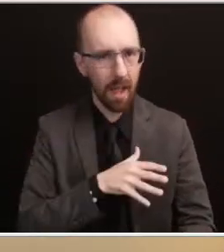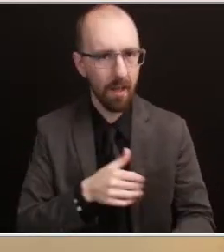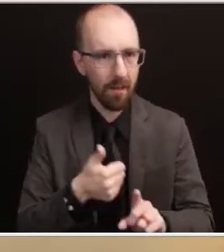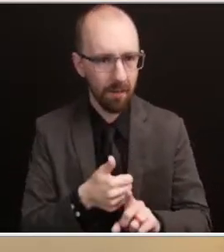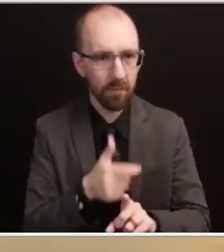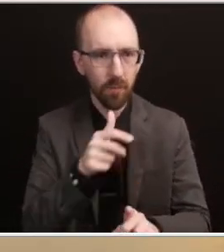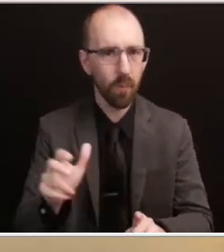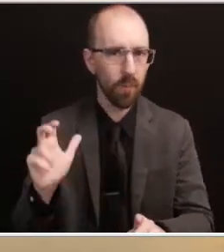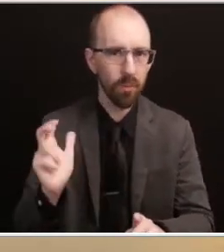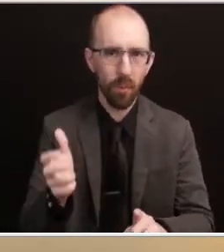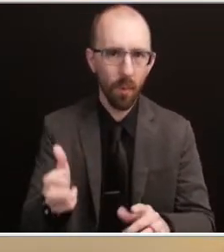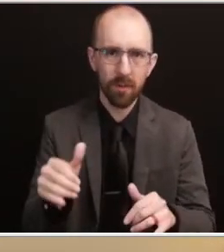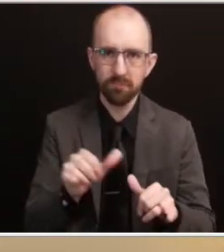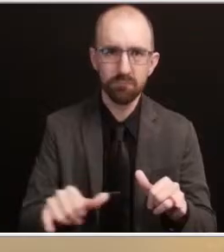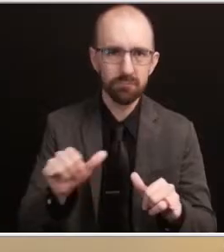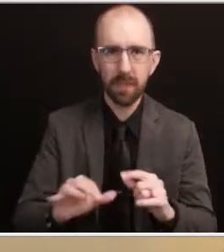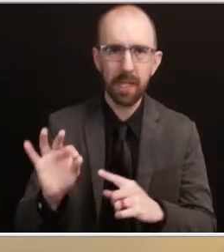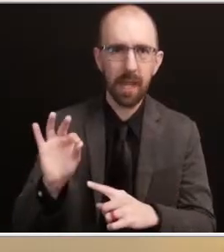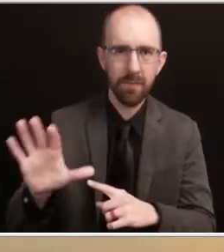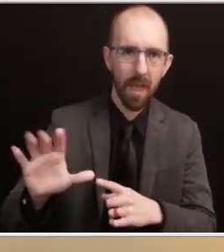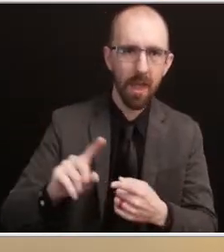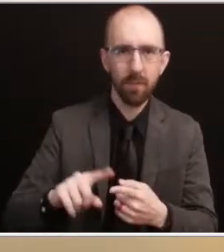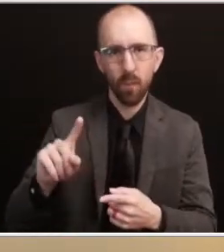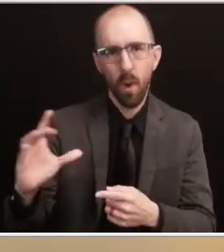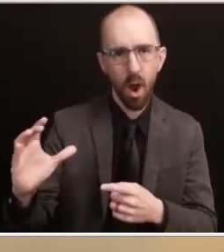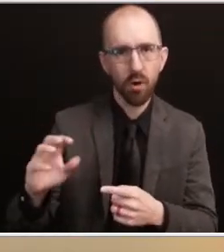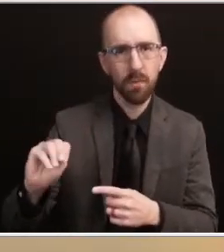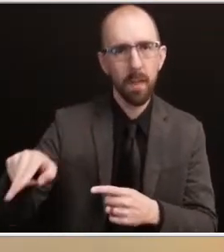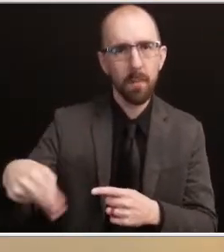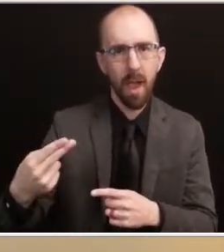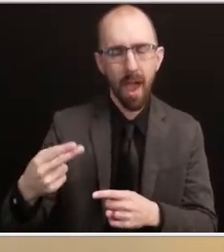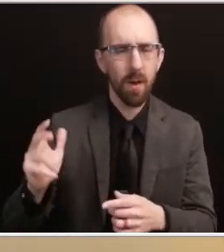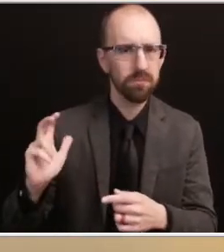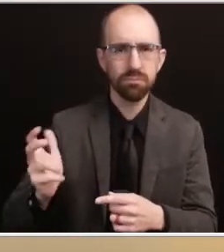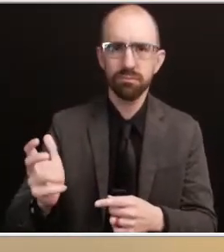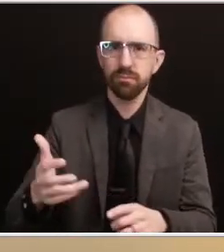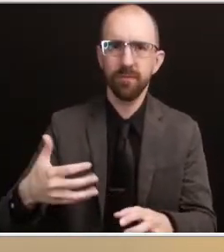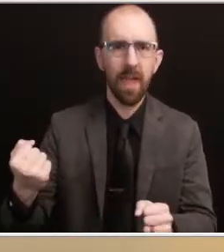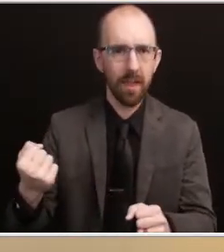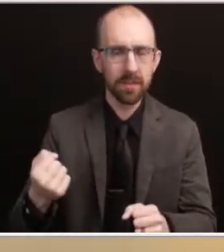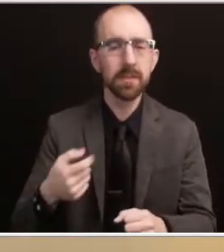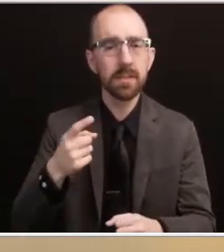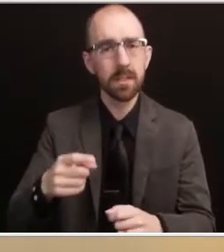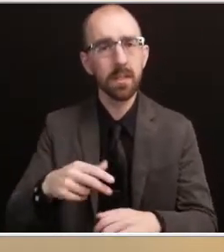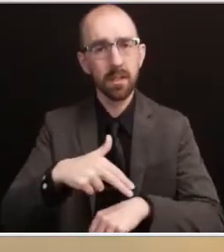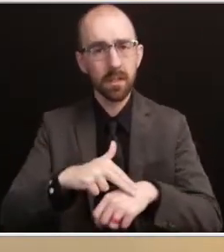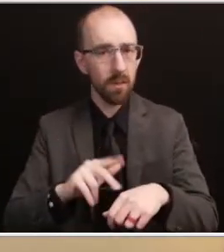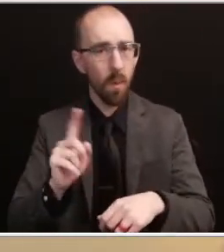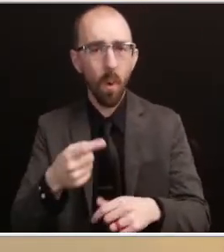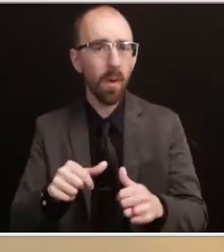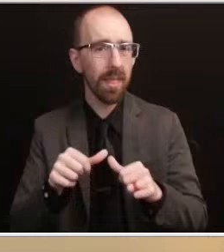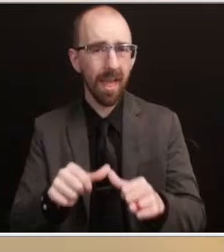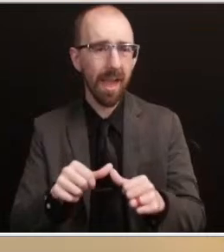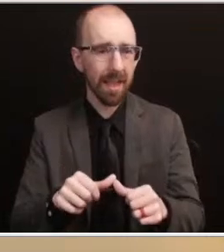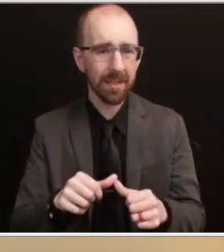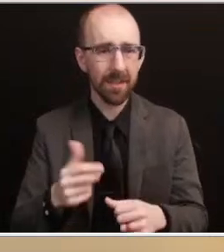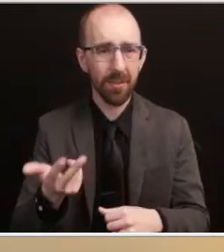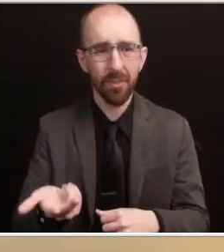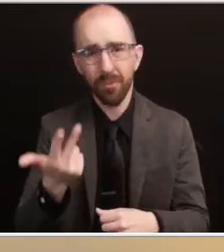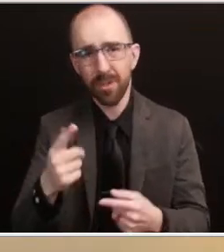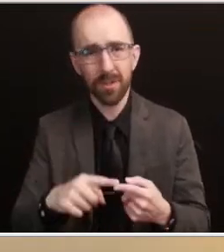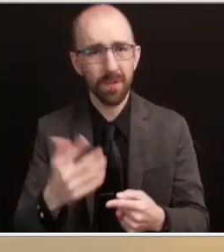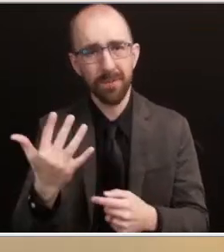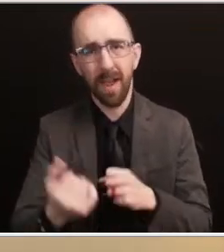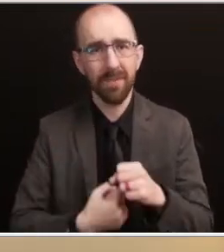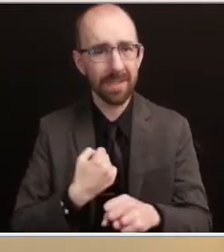throwing routinely 95 to 100 miles an hour, that these grafts only last 3 to 5